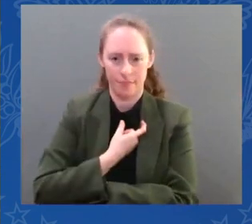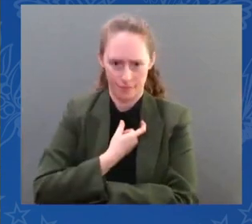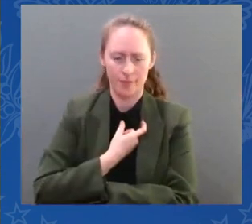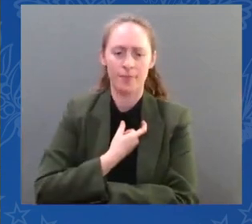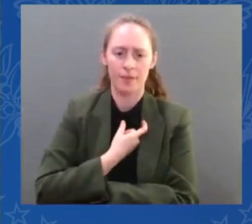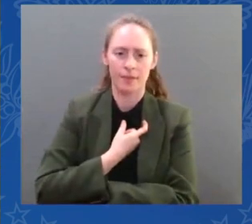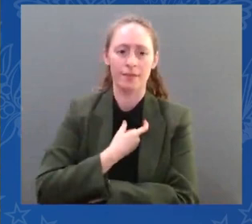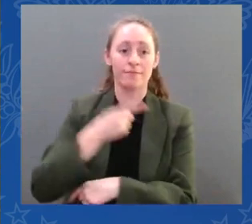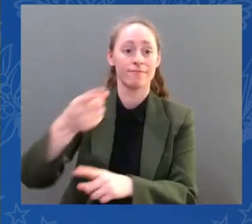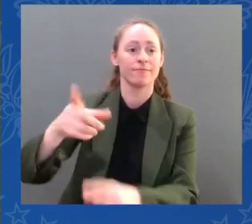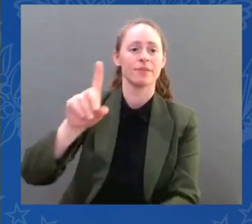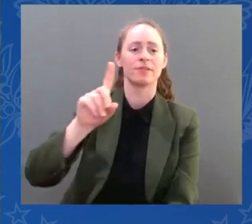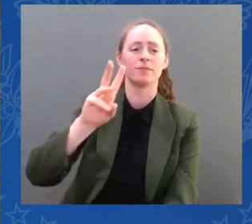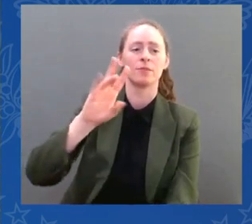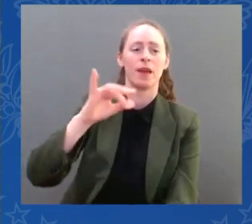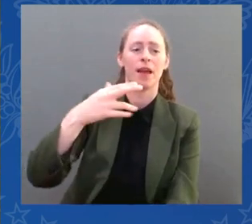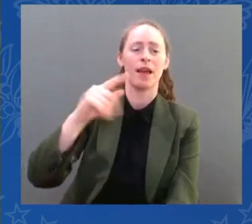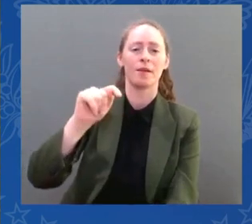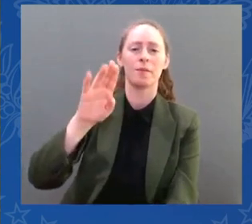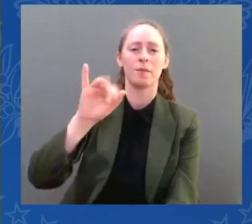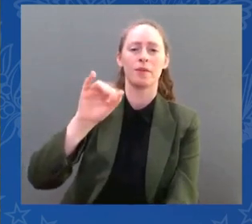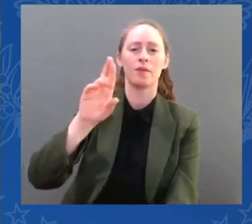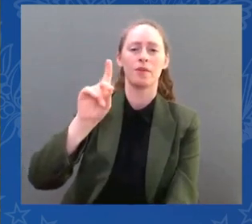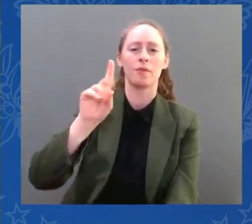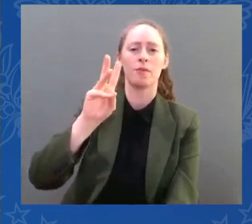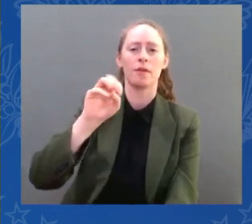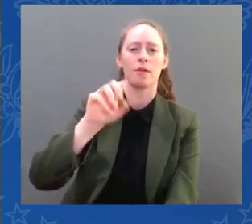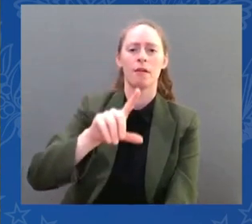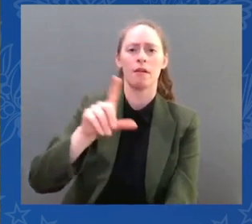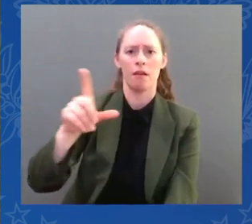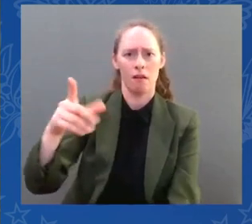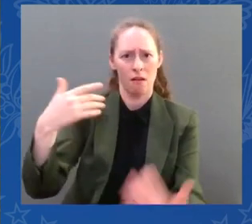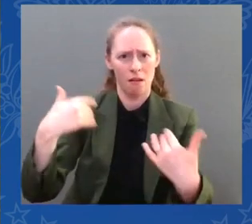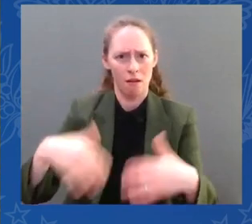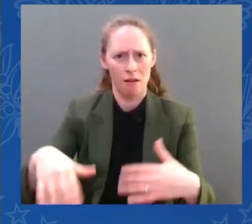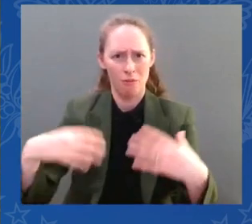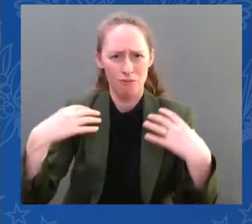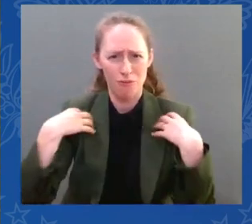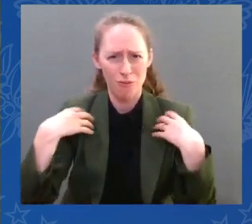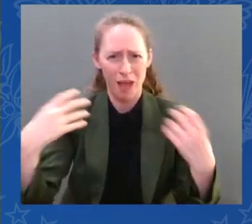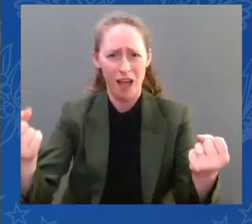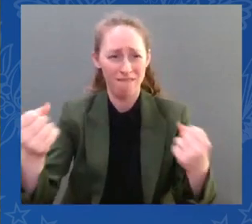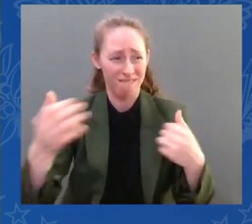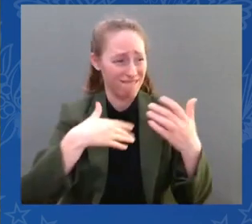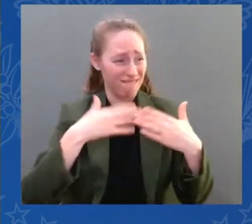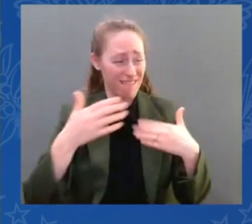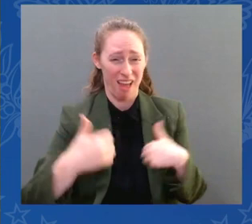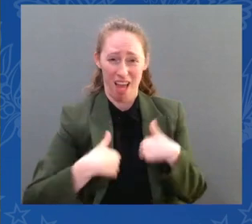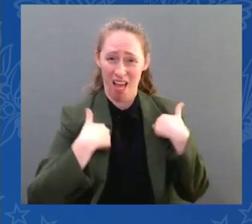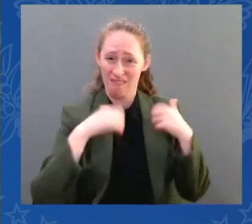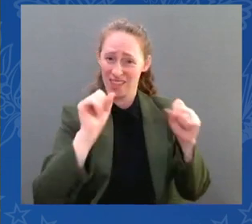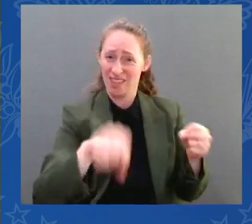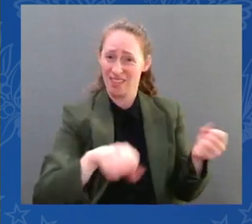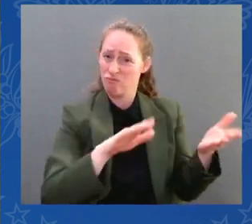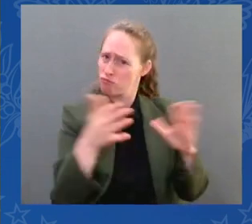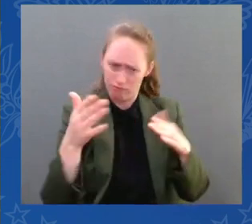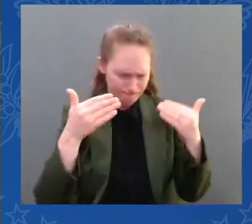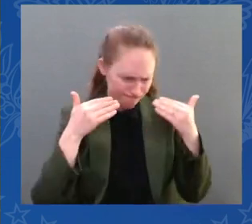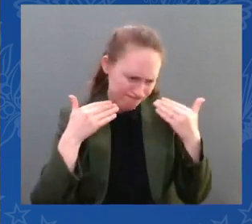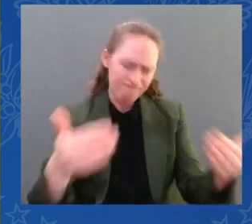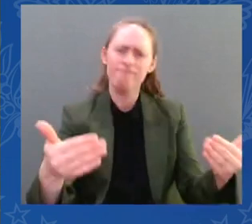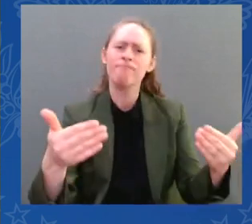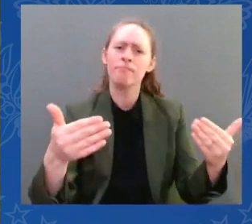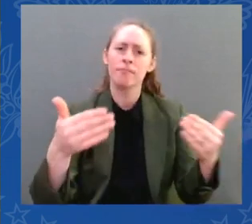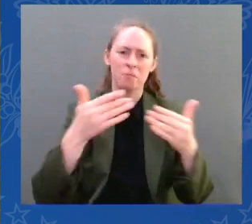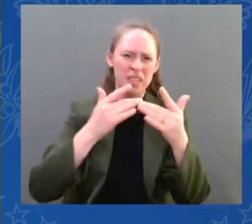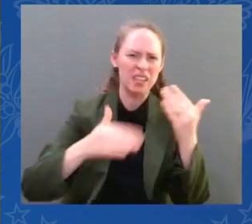and intrepidity at the risk of his own life above and beyond the call of duty. Specialist 5 Dwight W. Birdwell distinguished himself